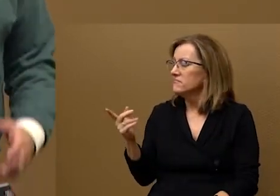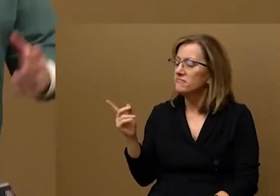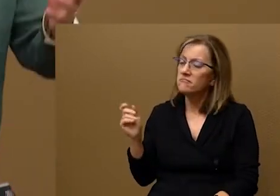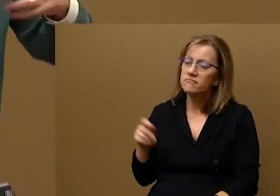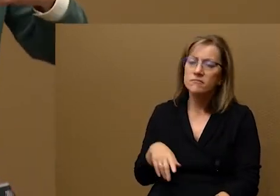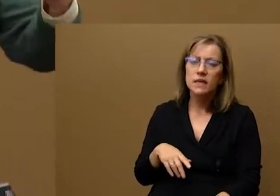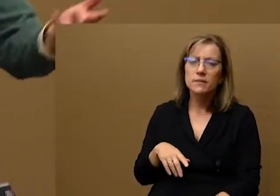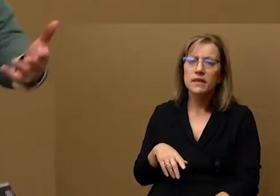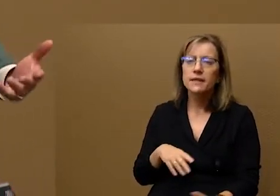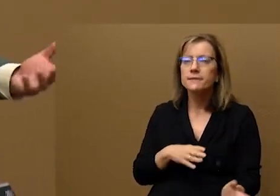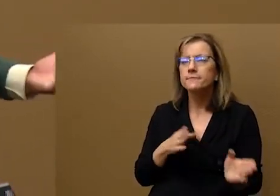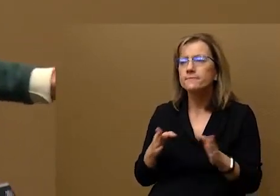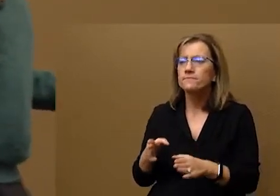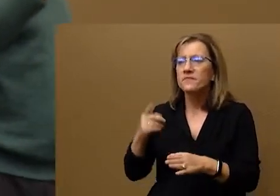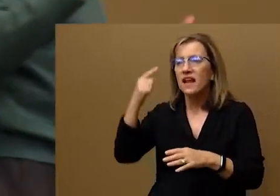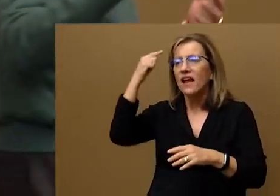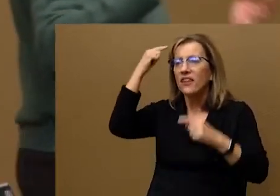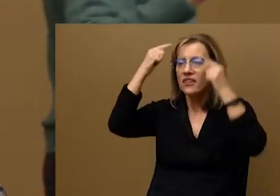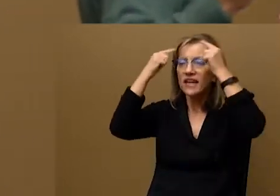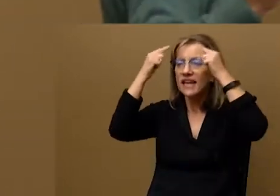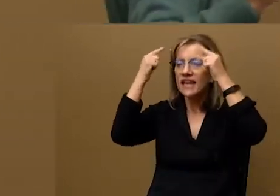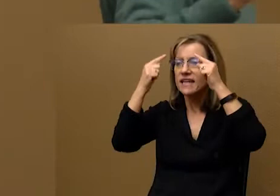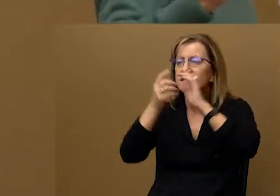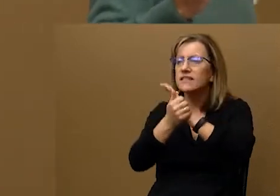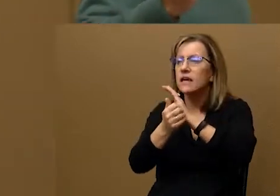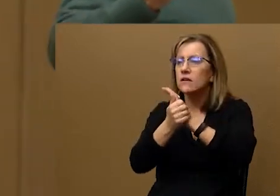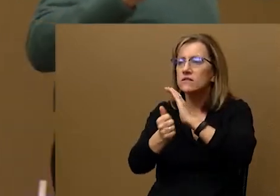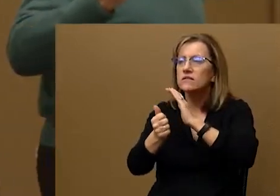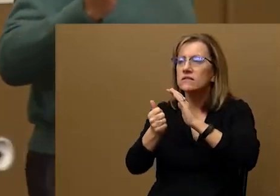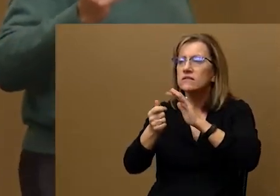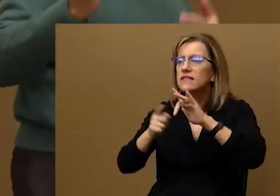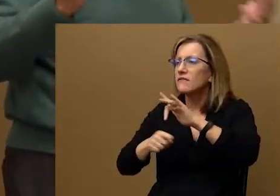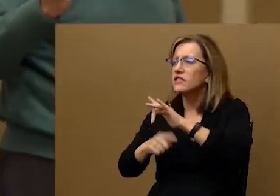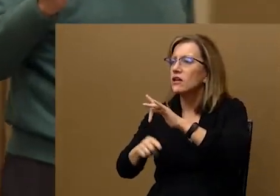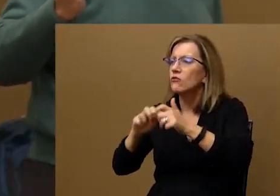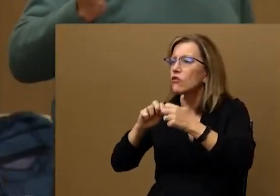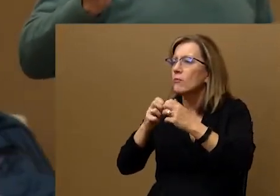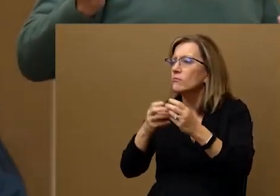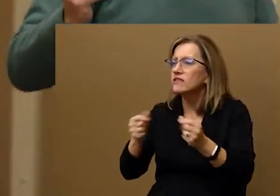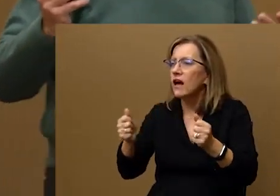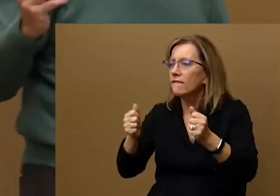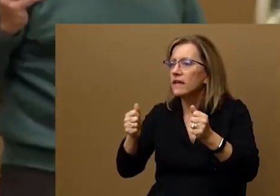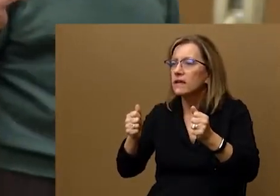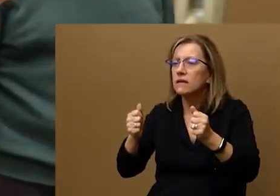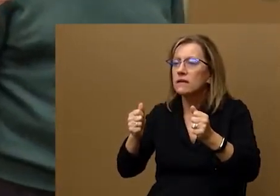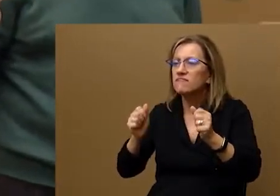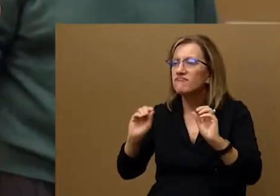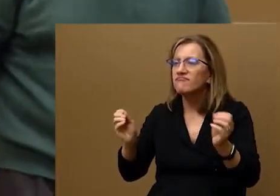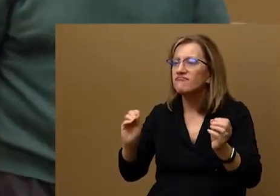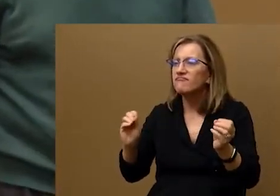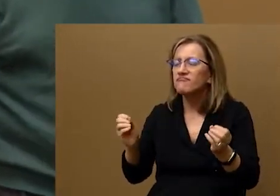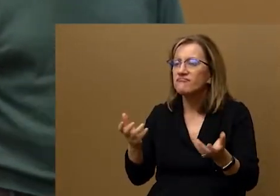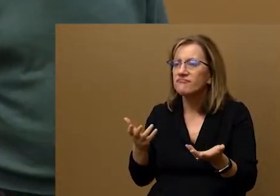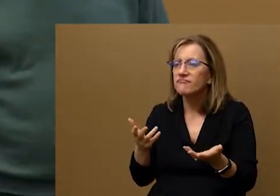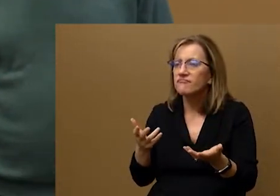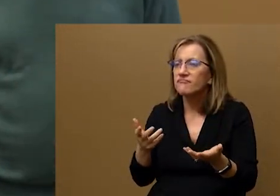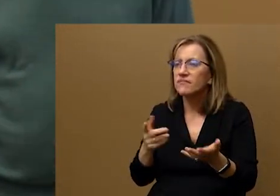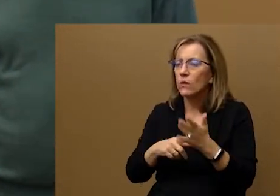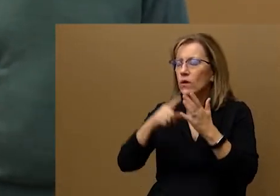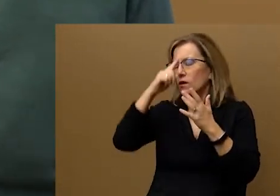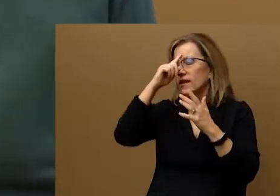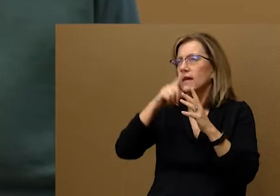If I asked you, let's go in the direction of thinking skill deficits, problem-solving skill deficits, what do you see?